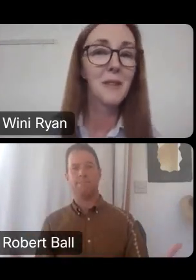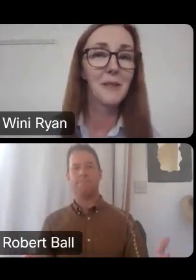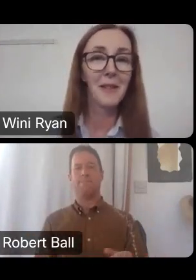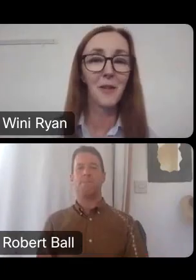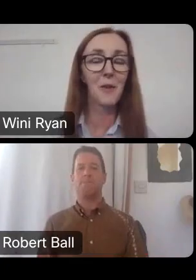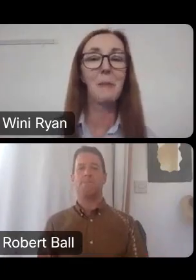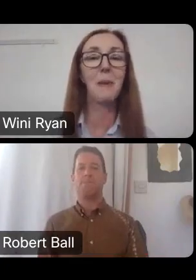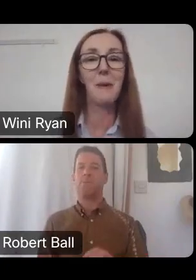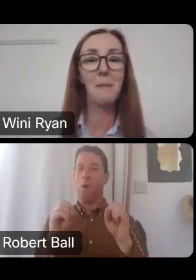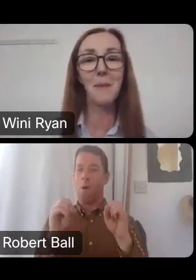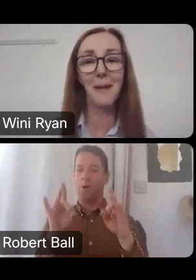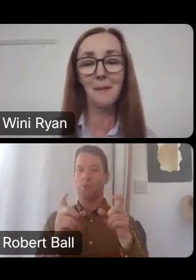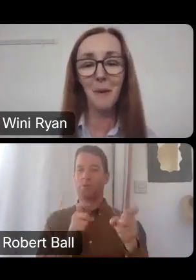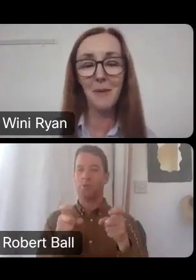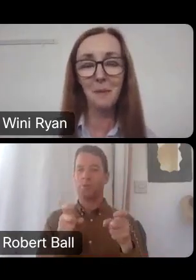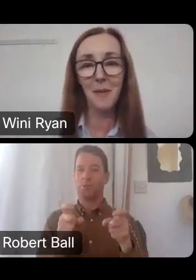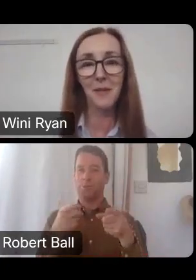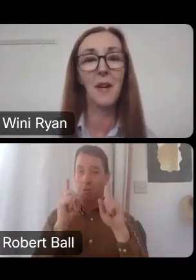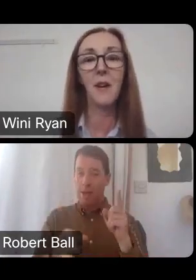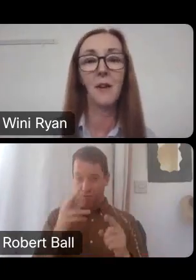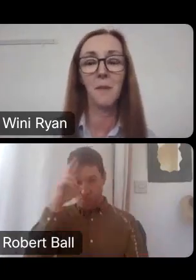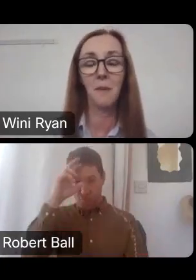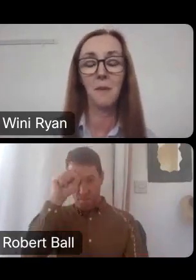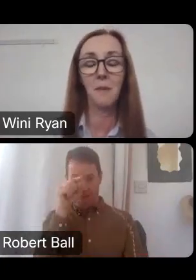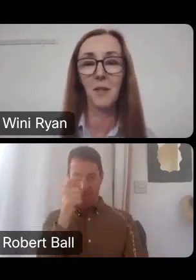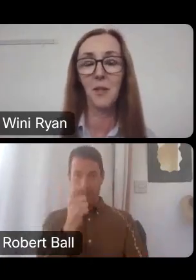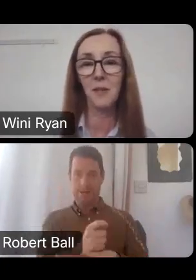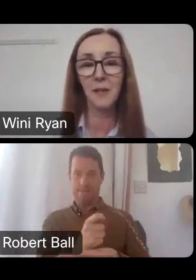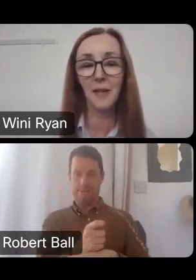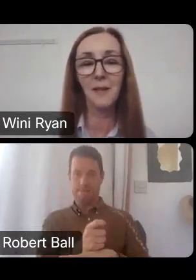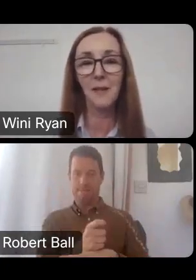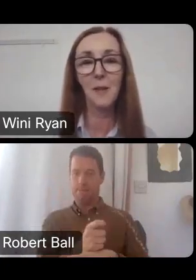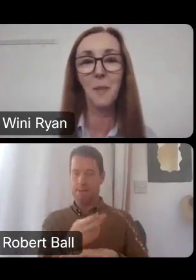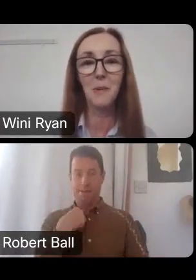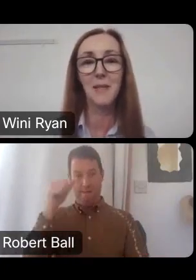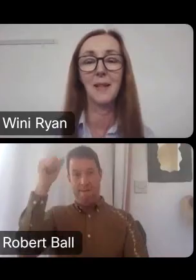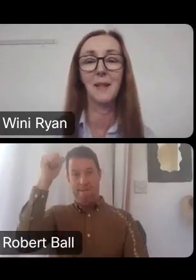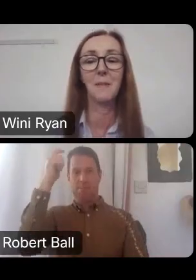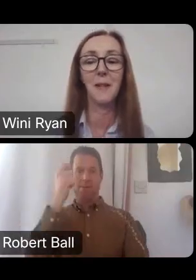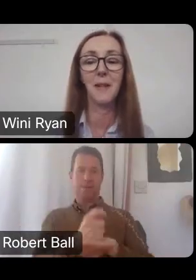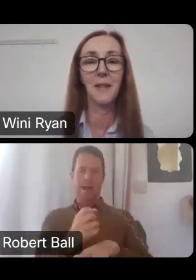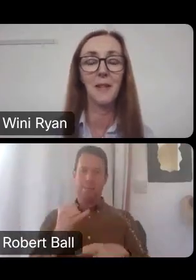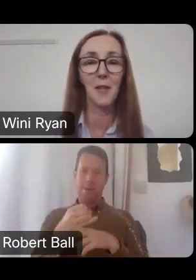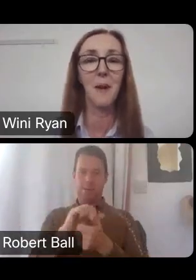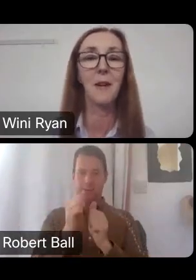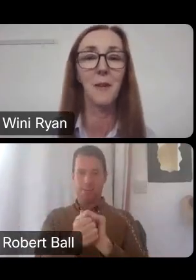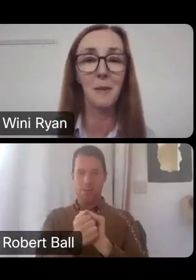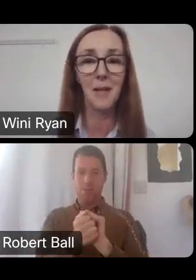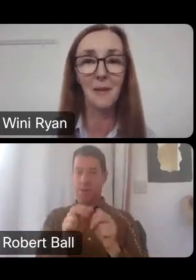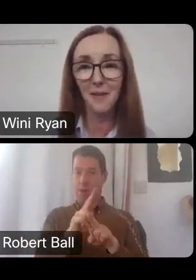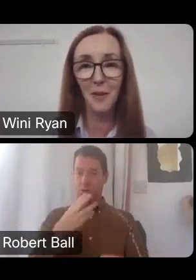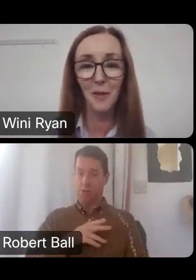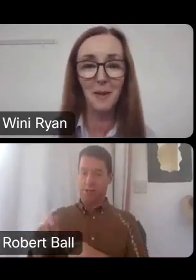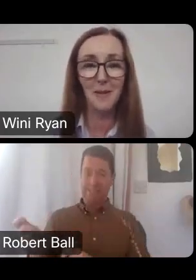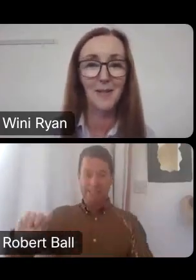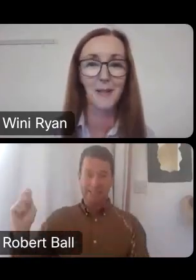Okay, so I don't know if people remember that moment, but it's an iconic moment in not just in tennis and in sport. And I think John McEnroe himself